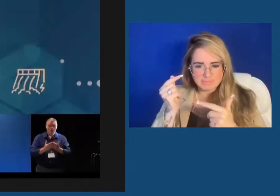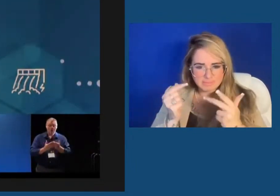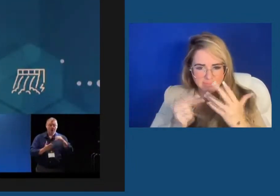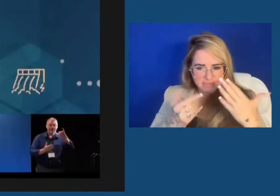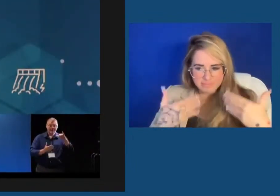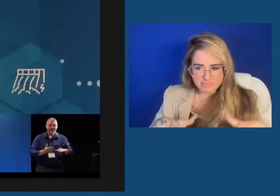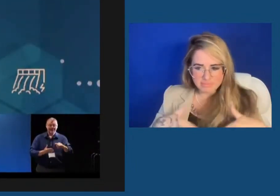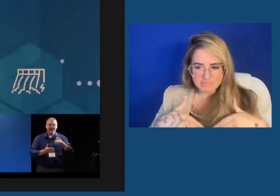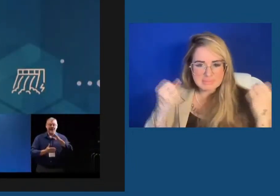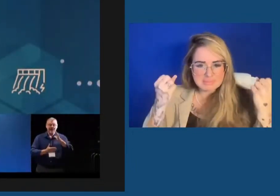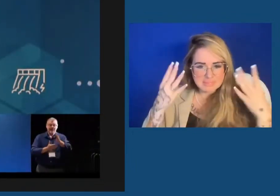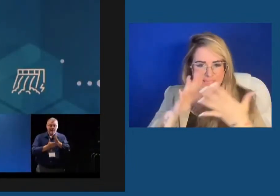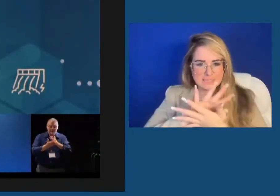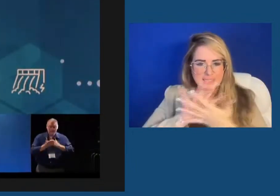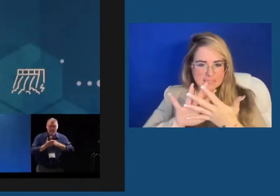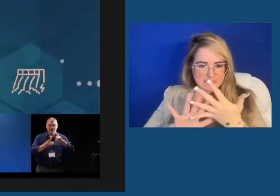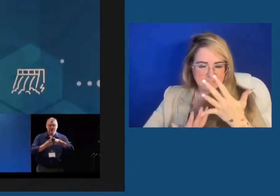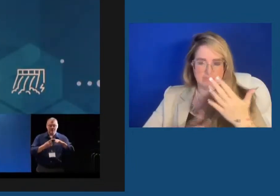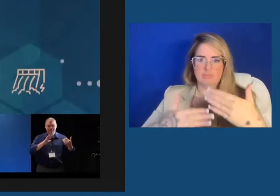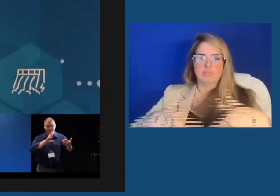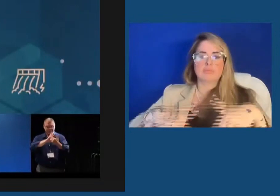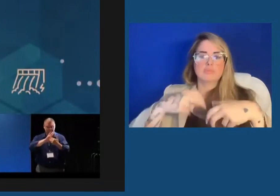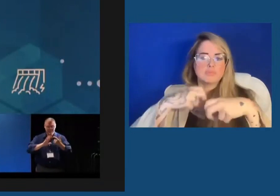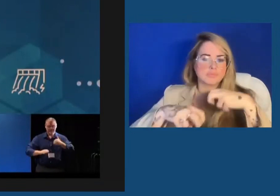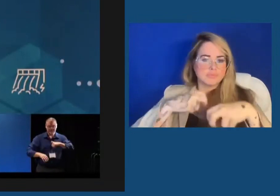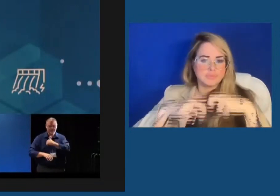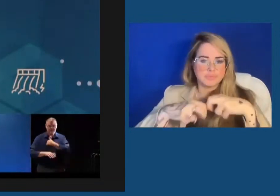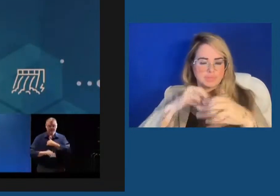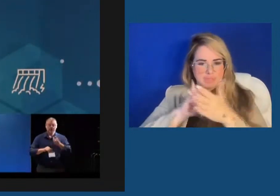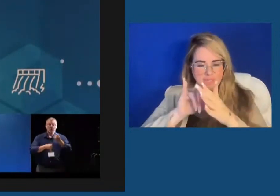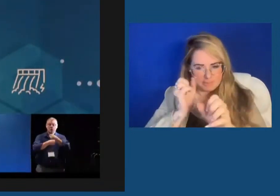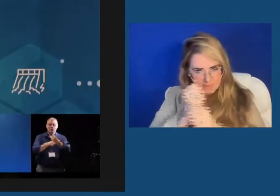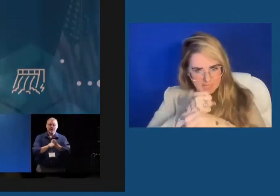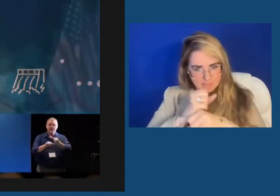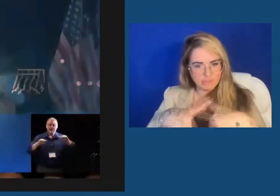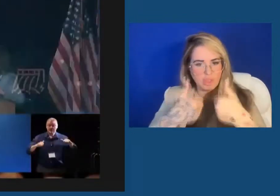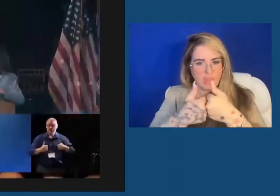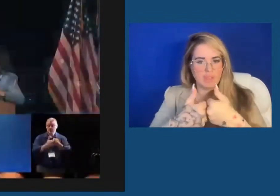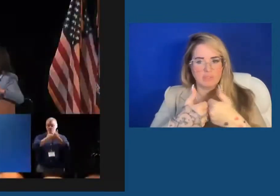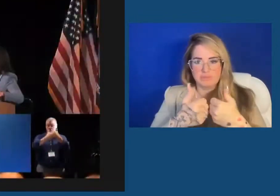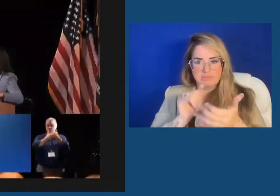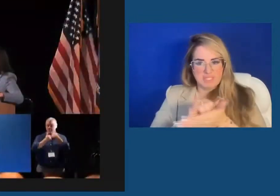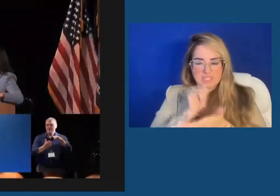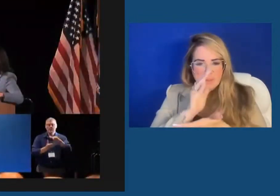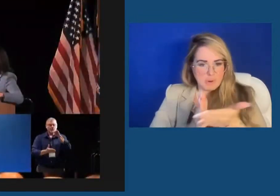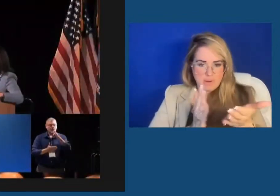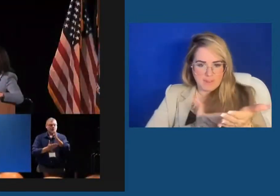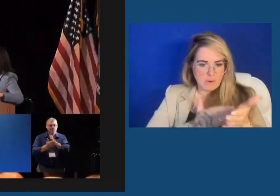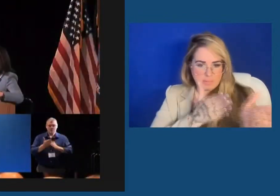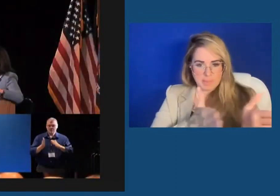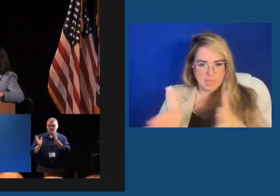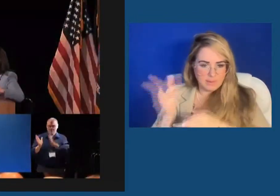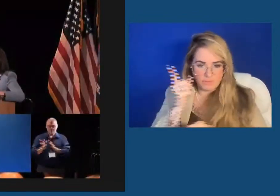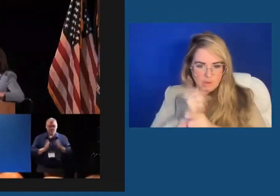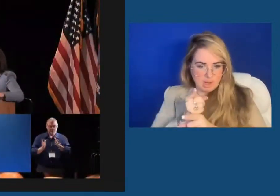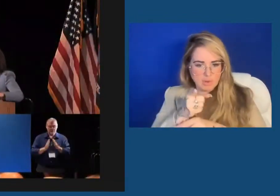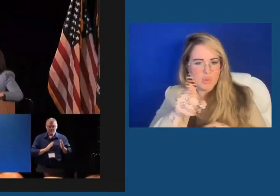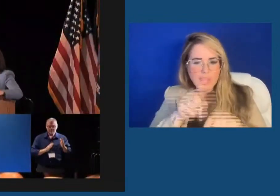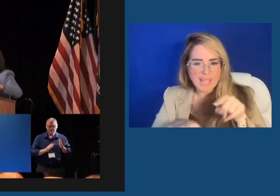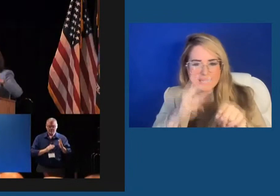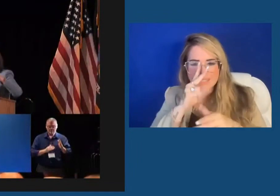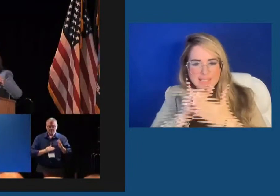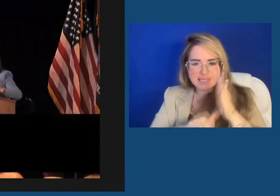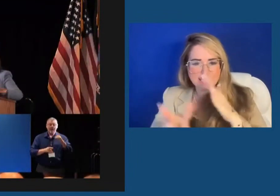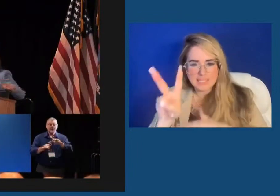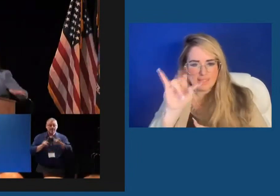factors conspired against us. They created challenges that were not part of the plan, right? You couldn't see that coming.